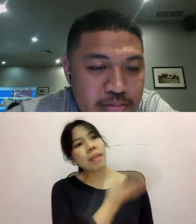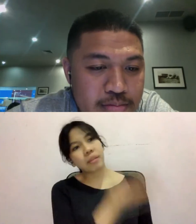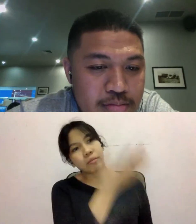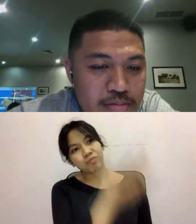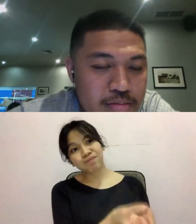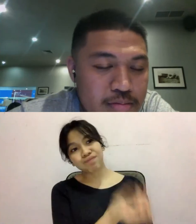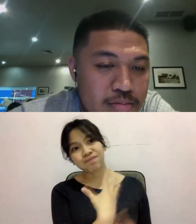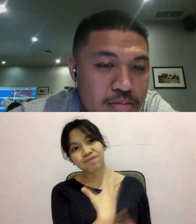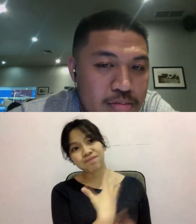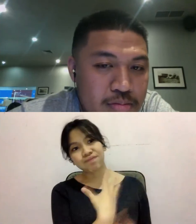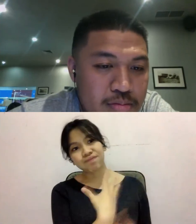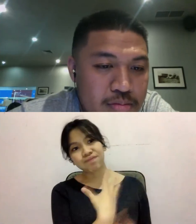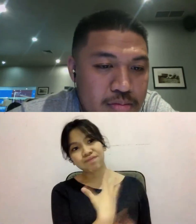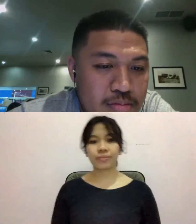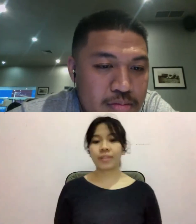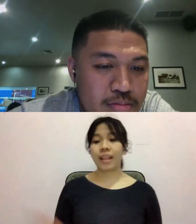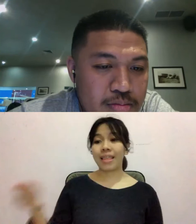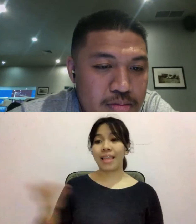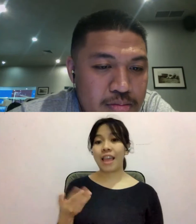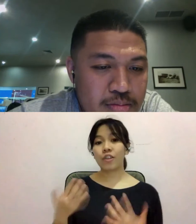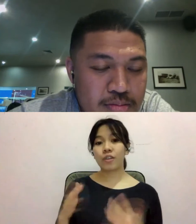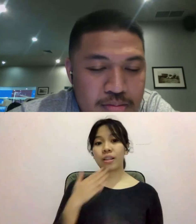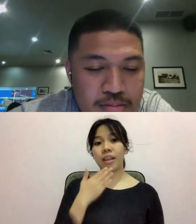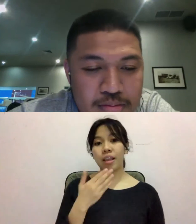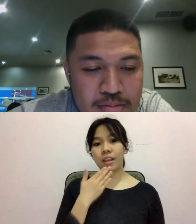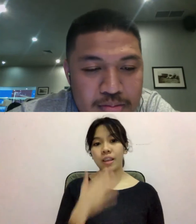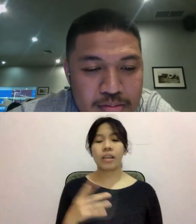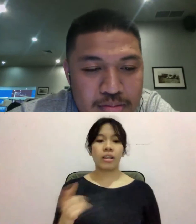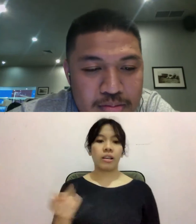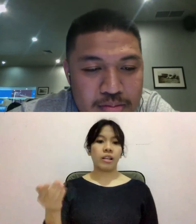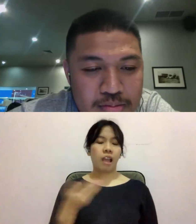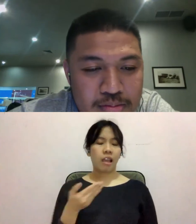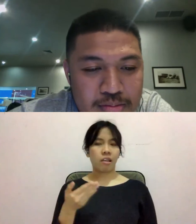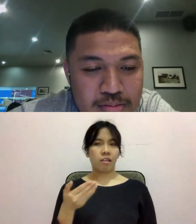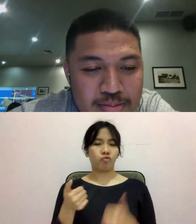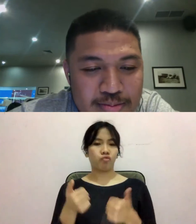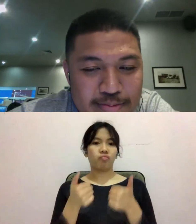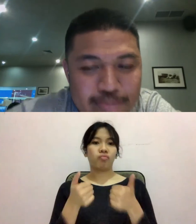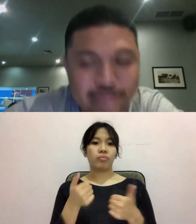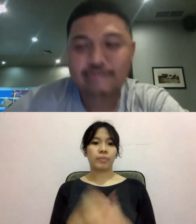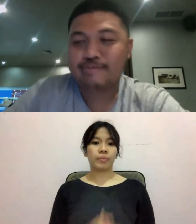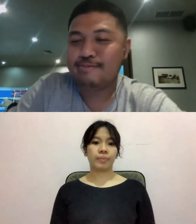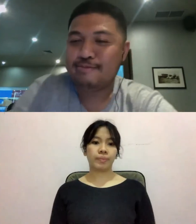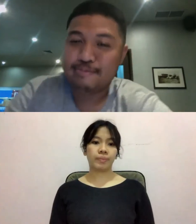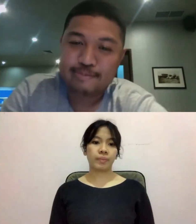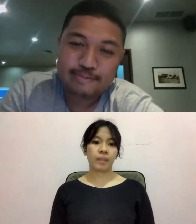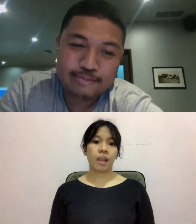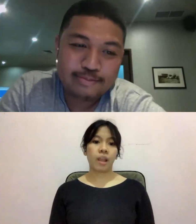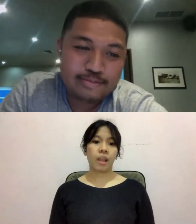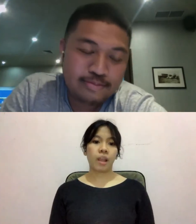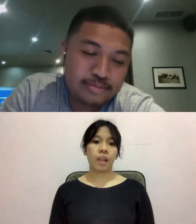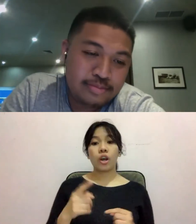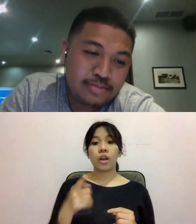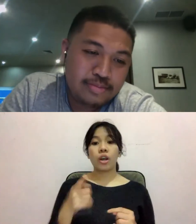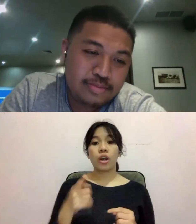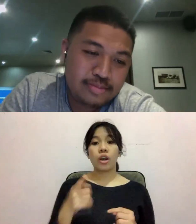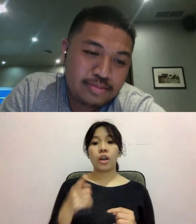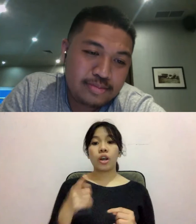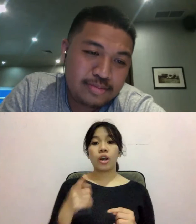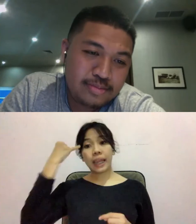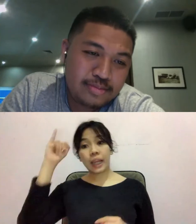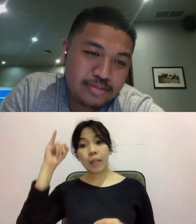Thank you for the question. I think that's a really good one because in science and also in the perspective of